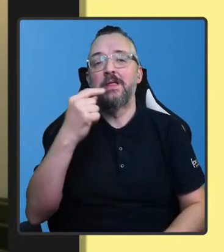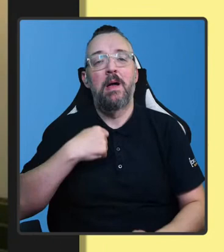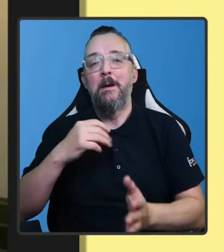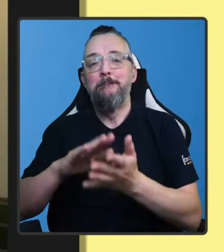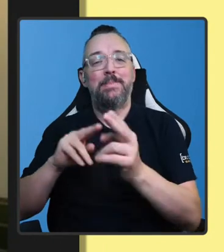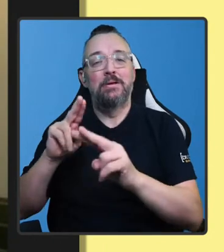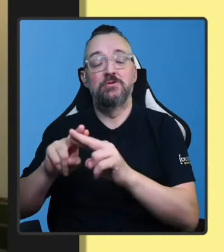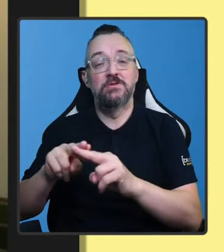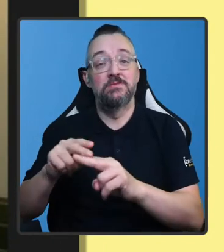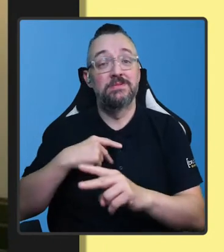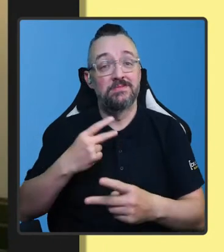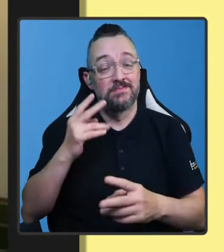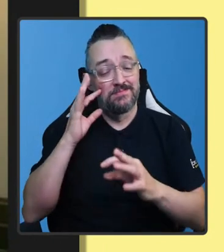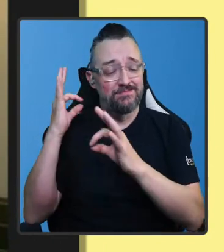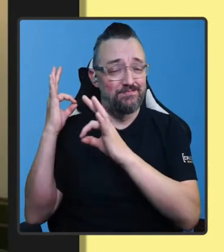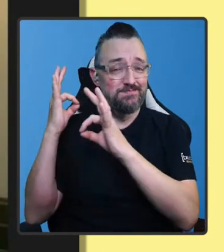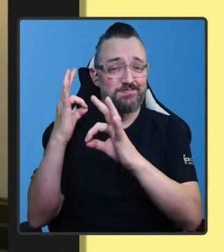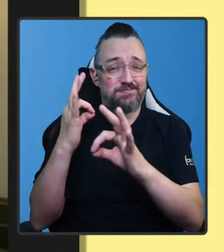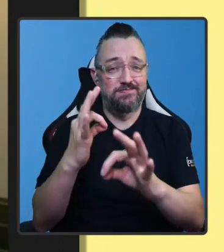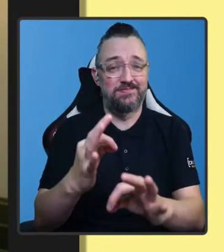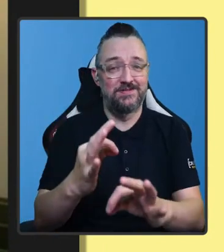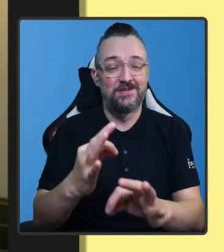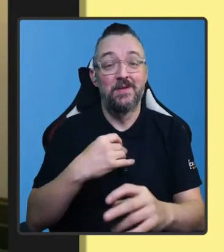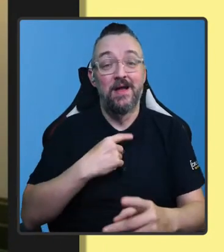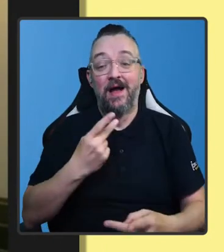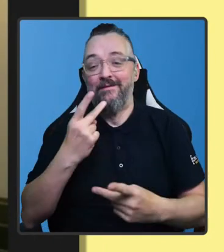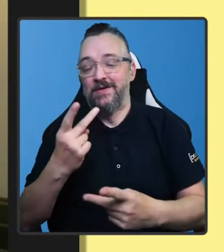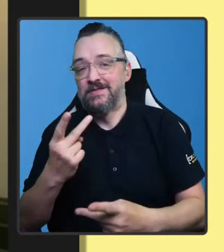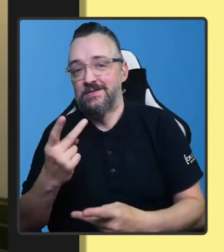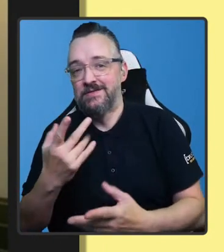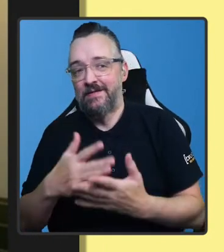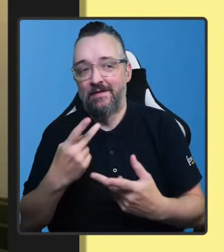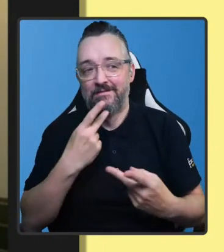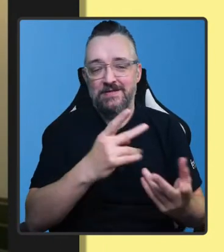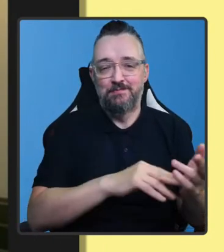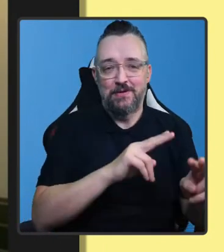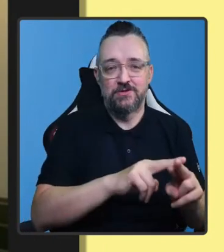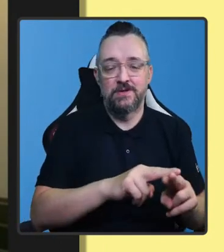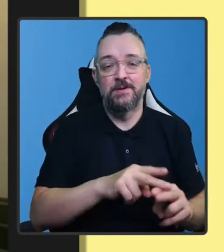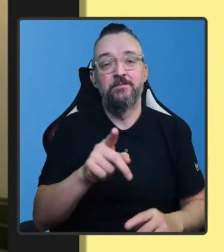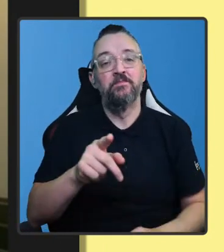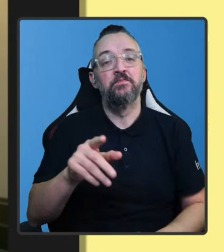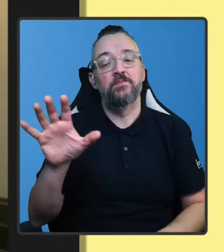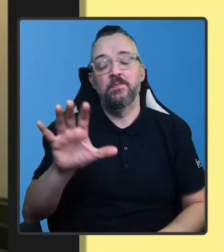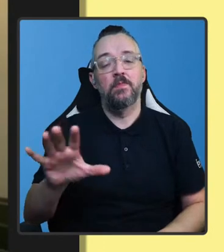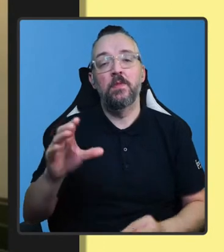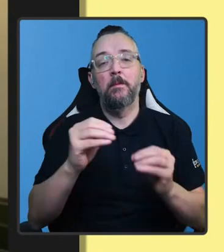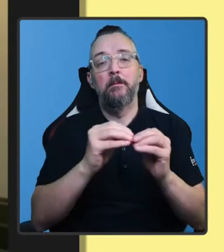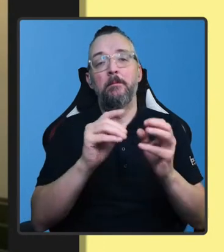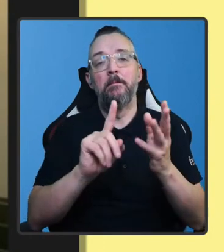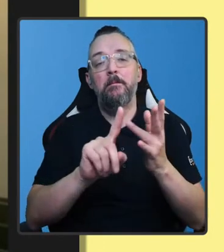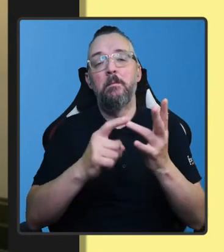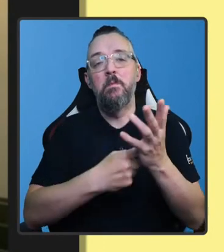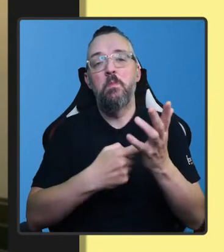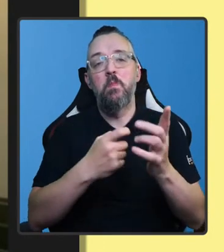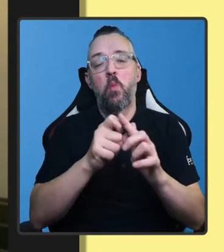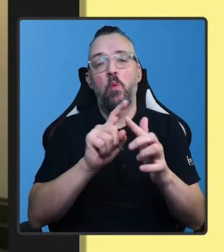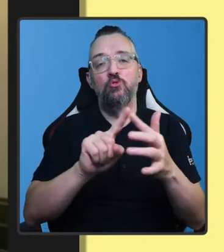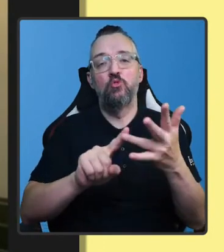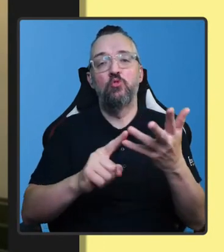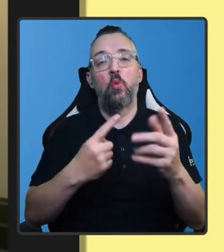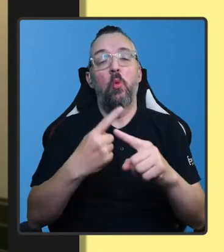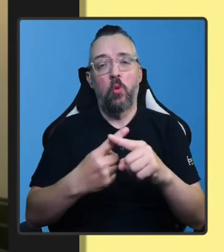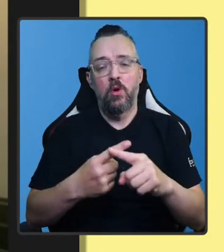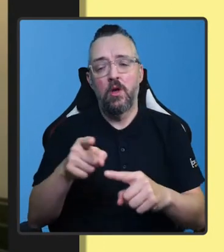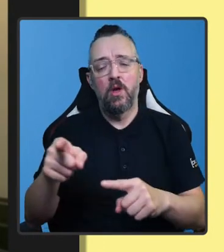seen them since the start of the pandemic. The city and region of Bordeaux wanted to know what ideas Scotland will